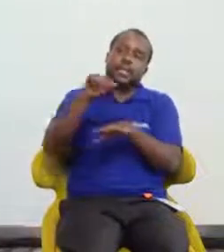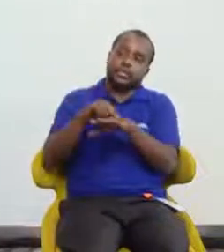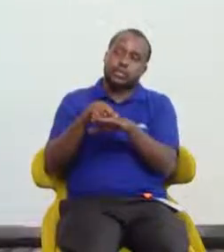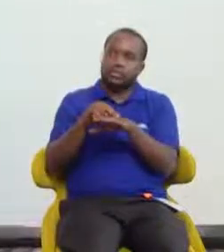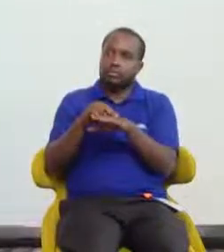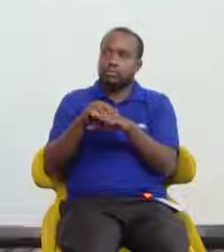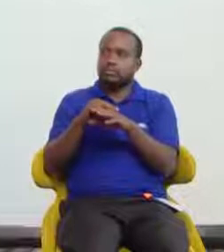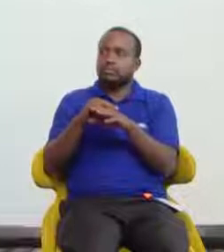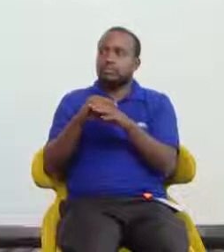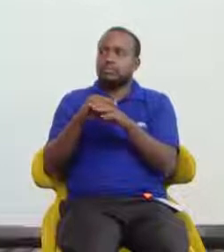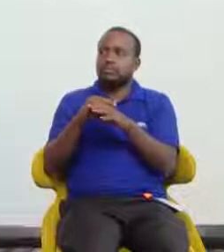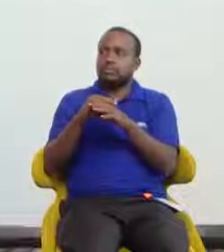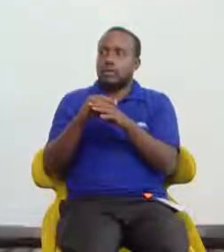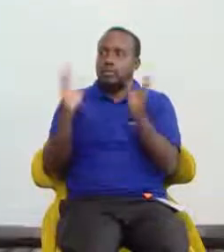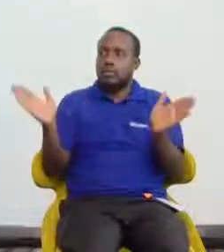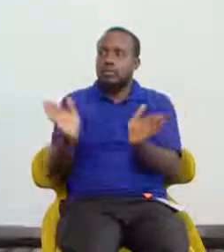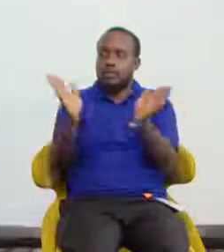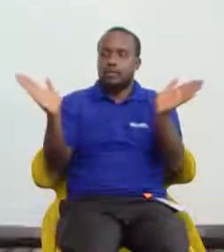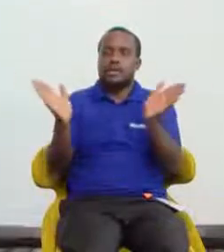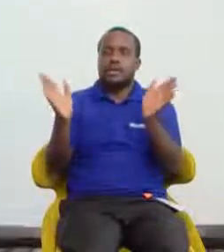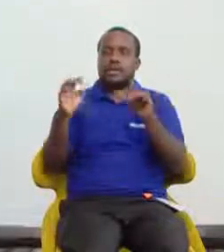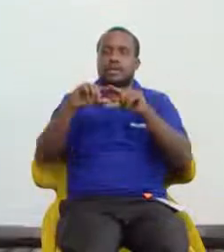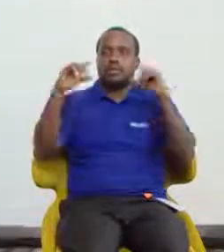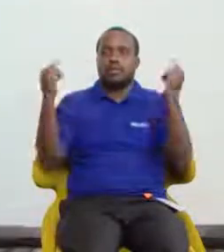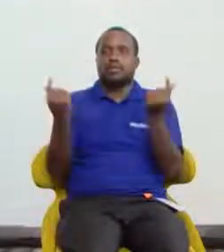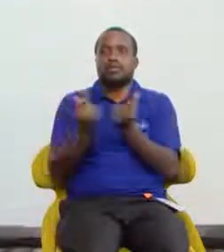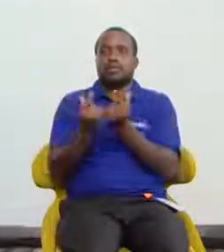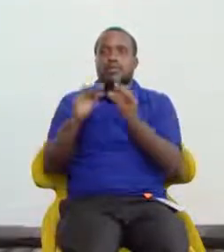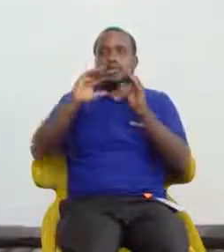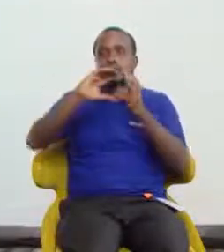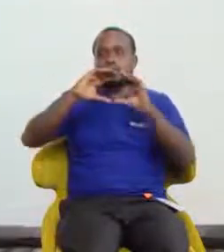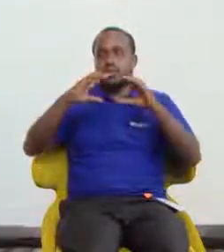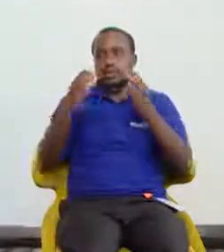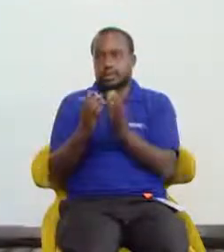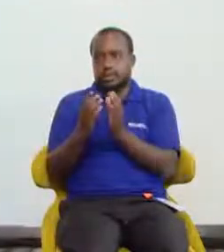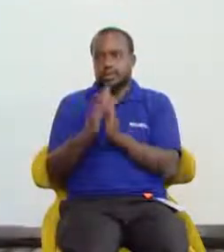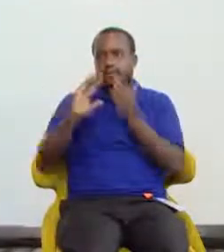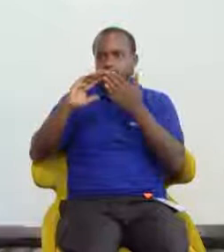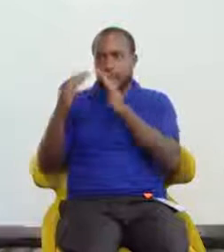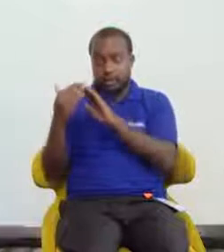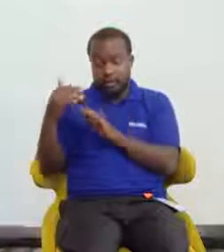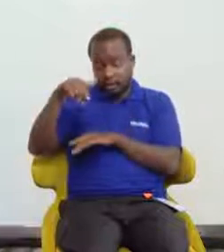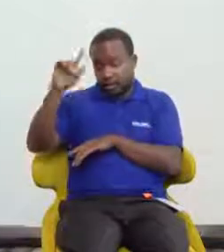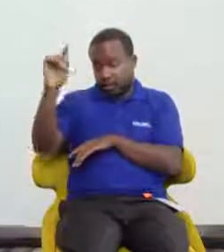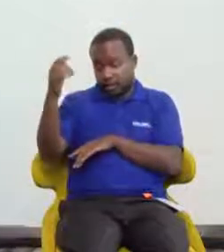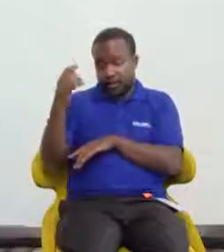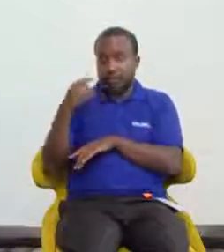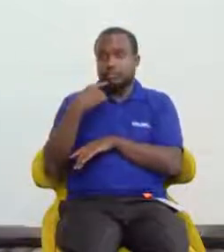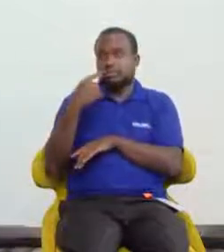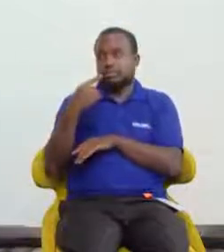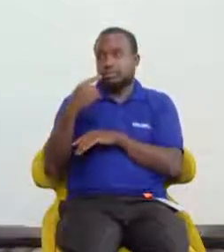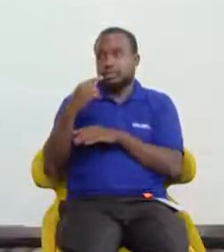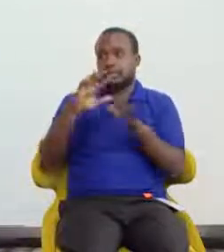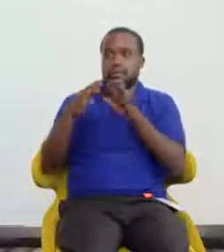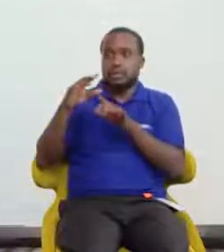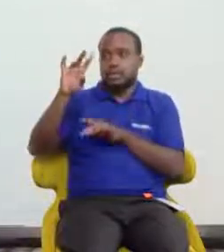also contribute to the welfare of the global community. So in Kenya, as I've mentioned, 70%